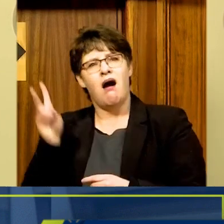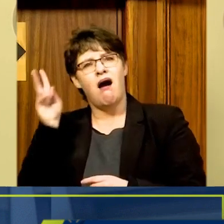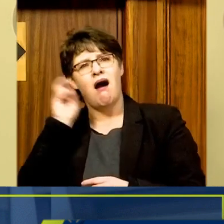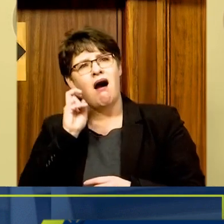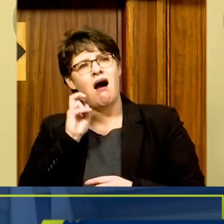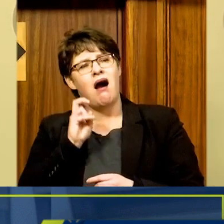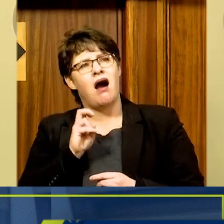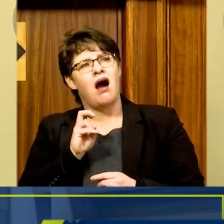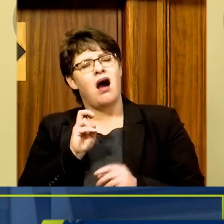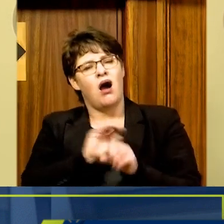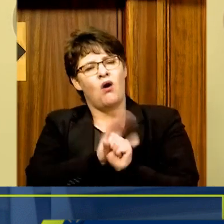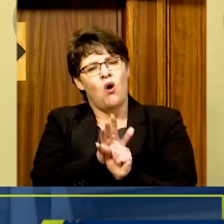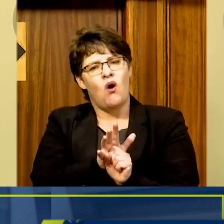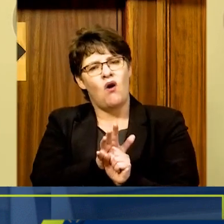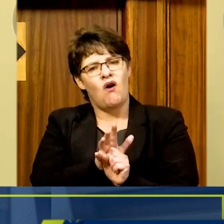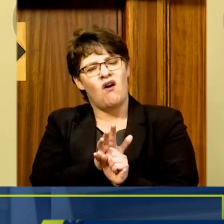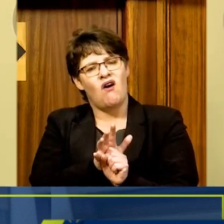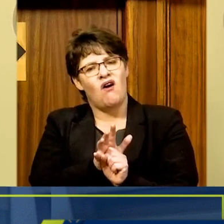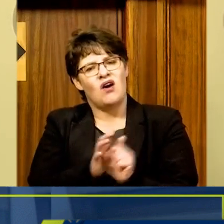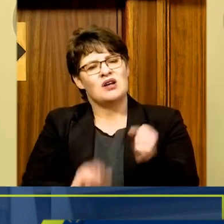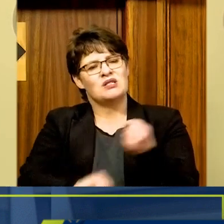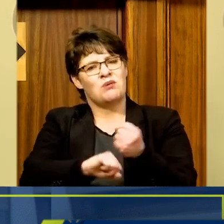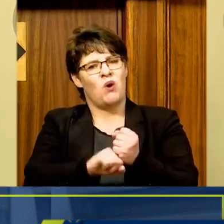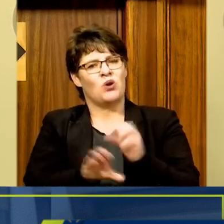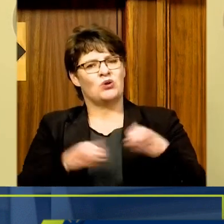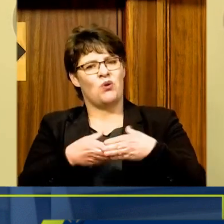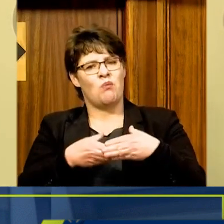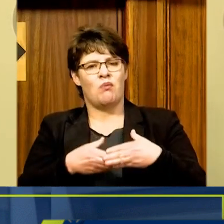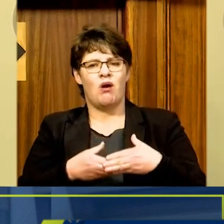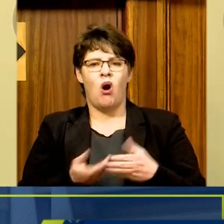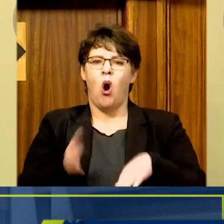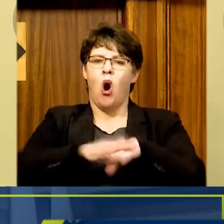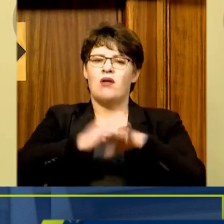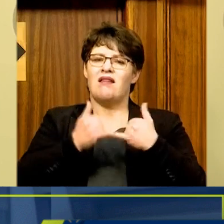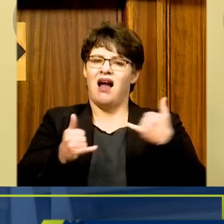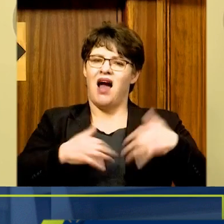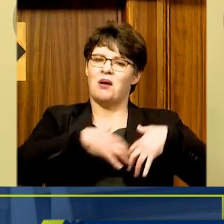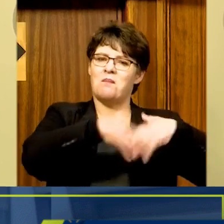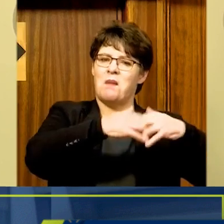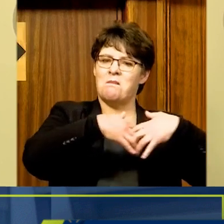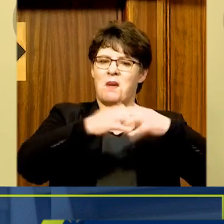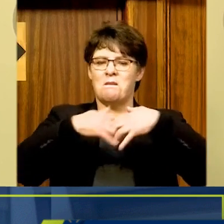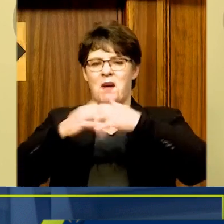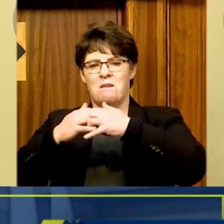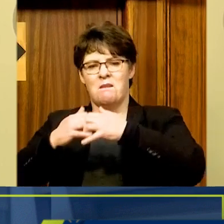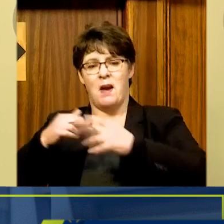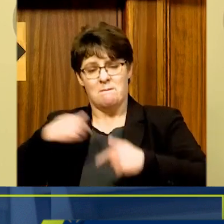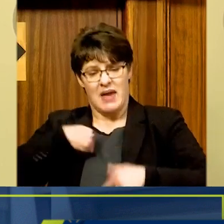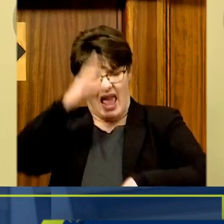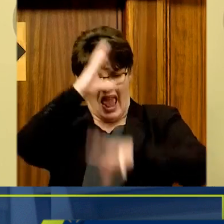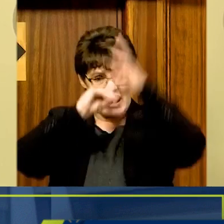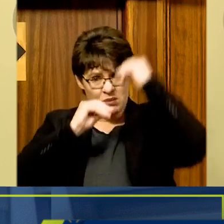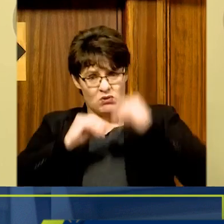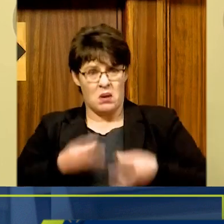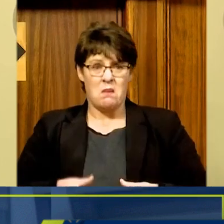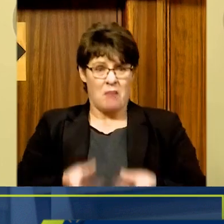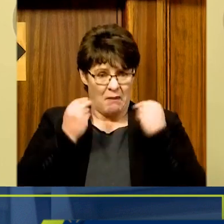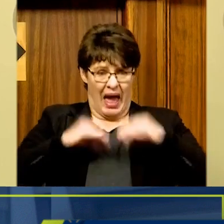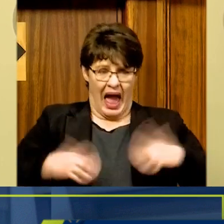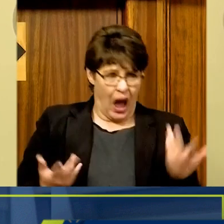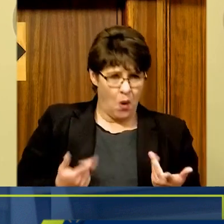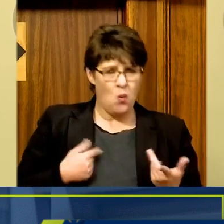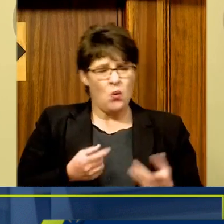COVID-19 support groups that have been started online where people can share their experiences and